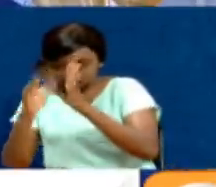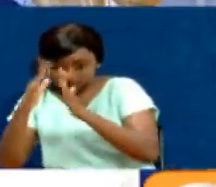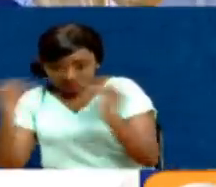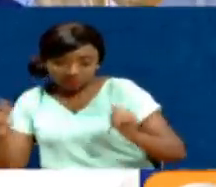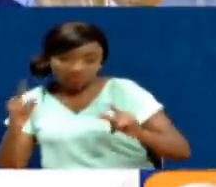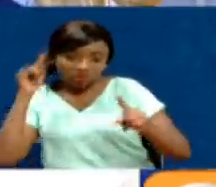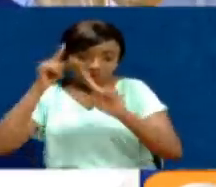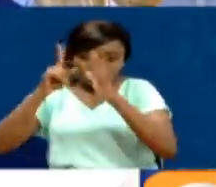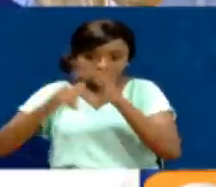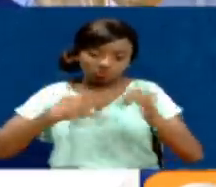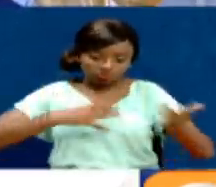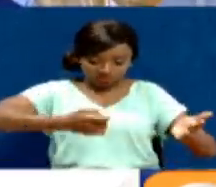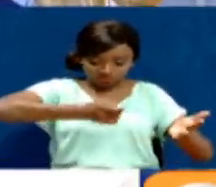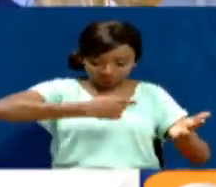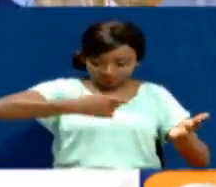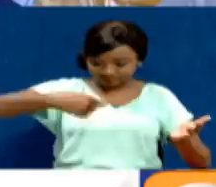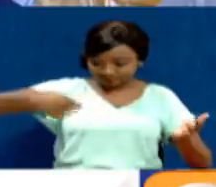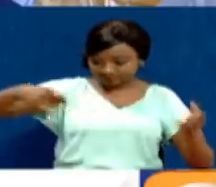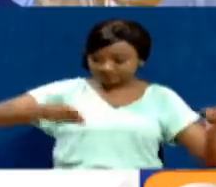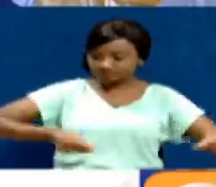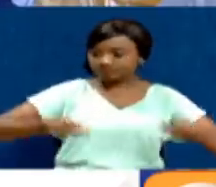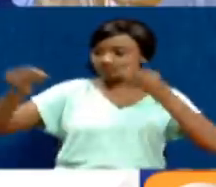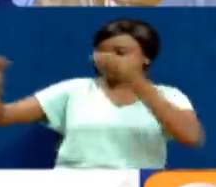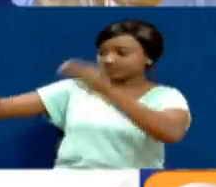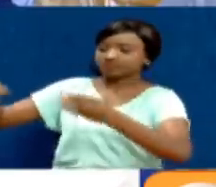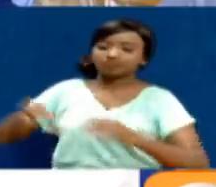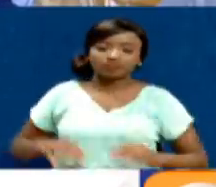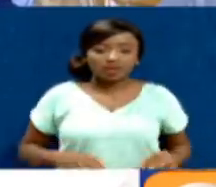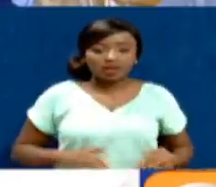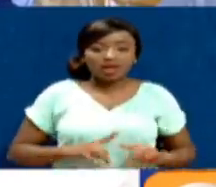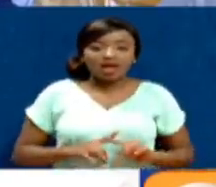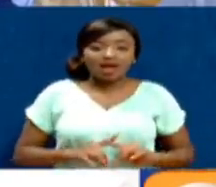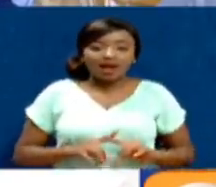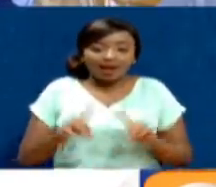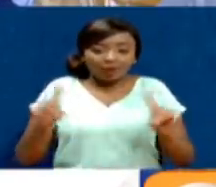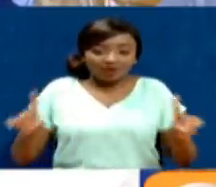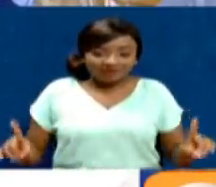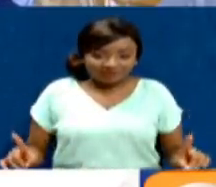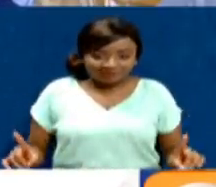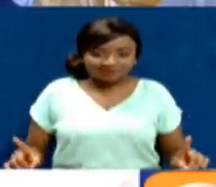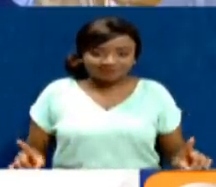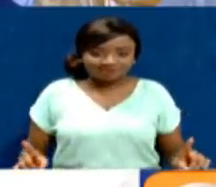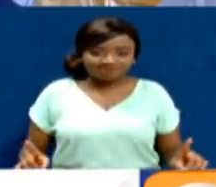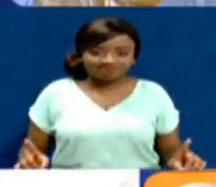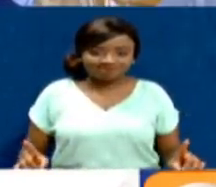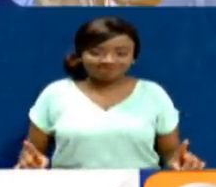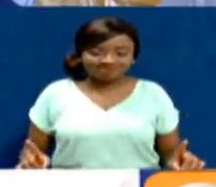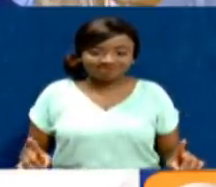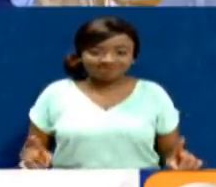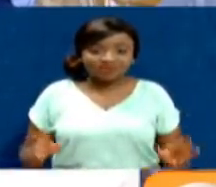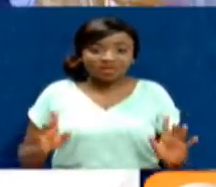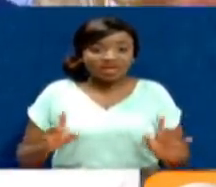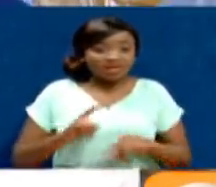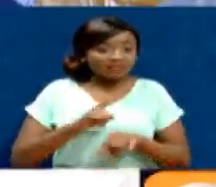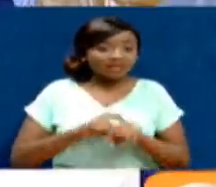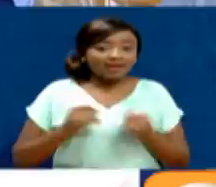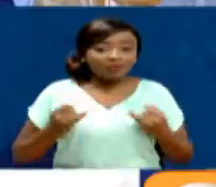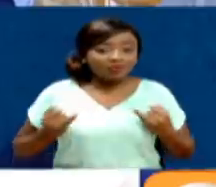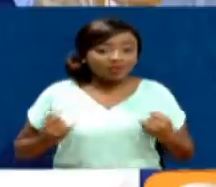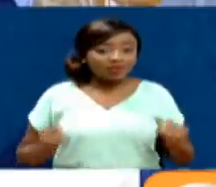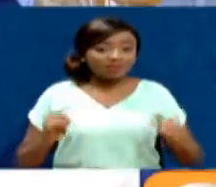execute that particular deed. However, Jeff, in the implementation